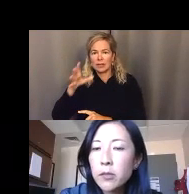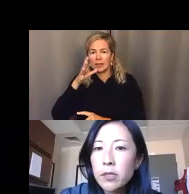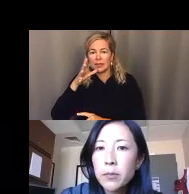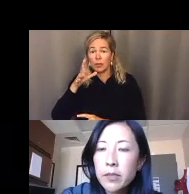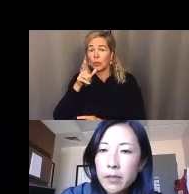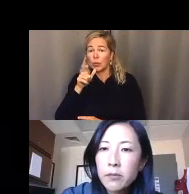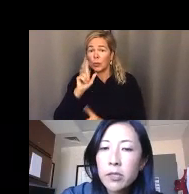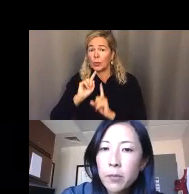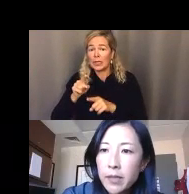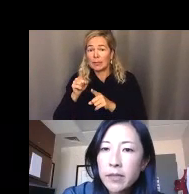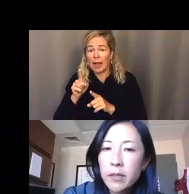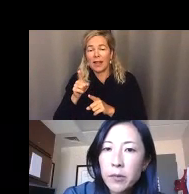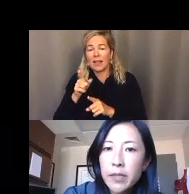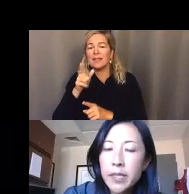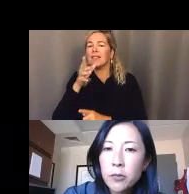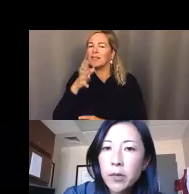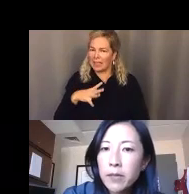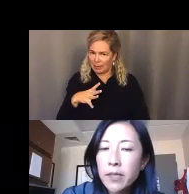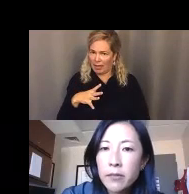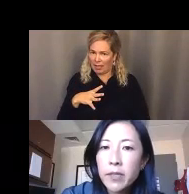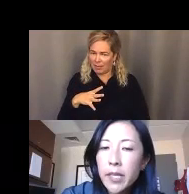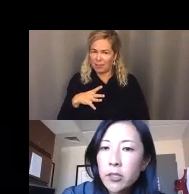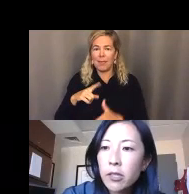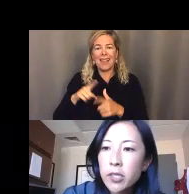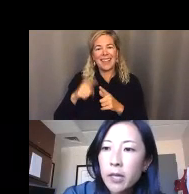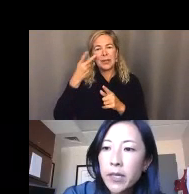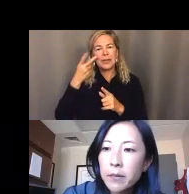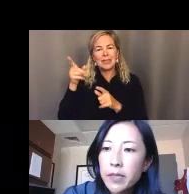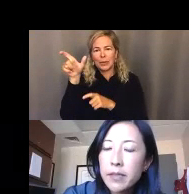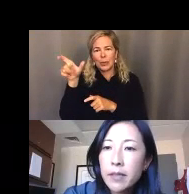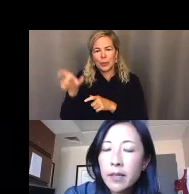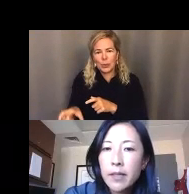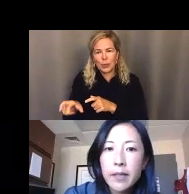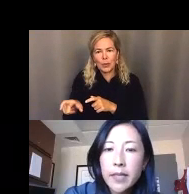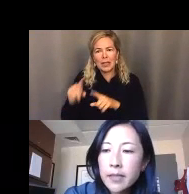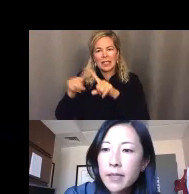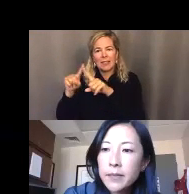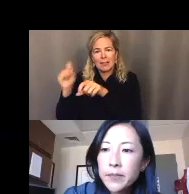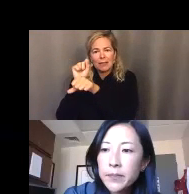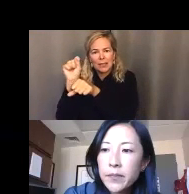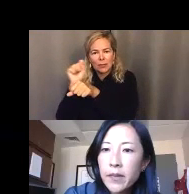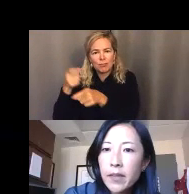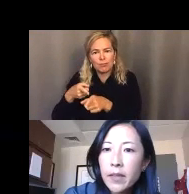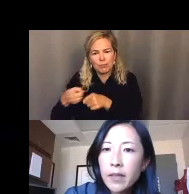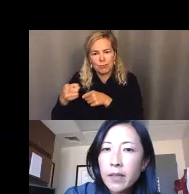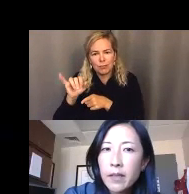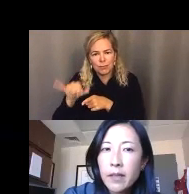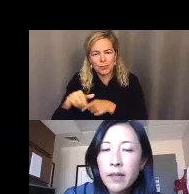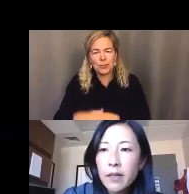right shows the % of respondents that were in each one of the different HR job families. Next slide.